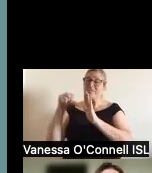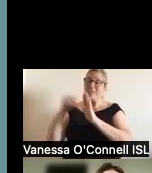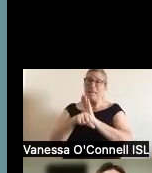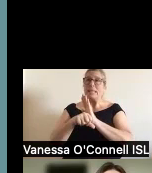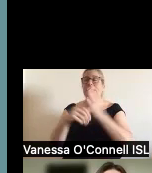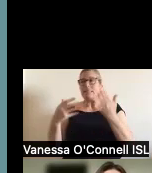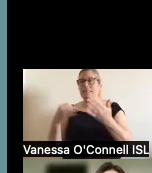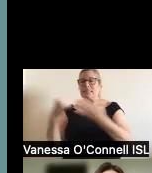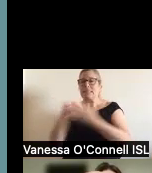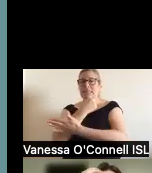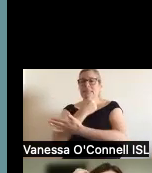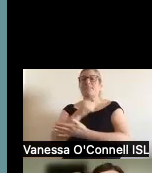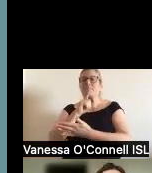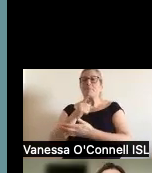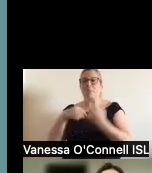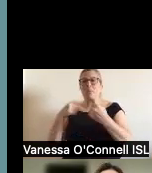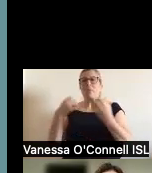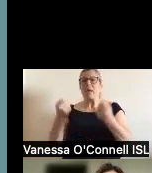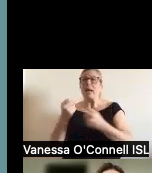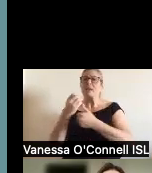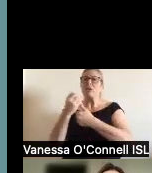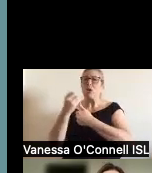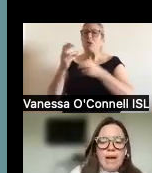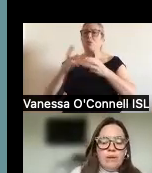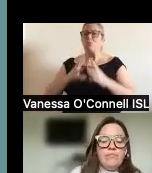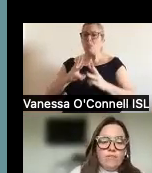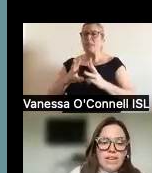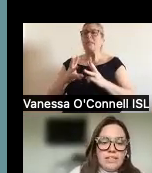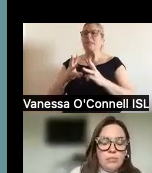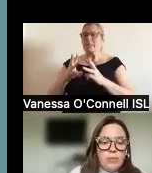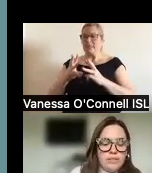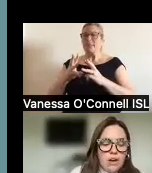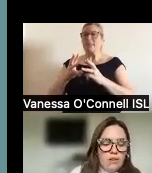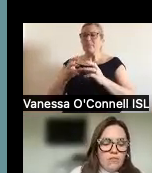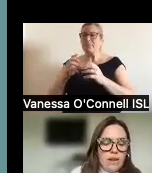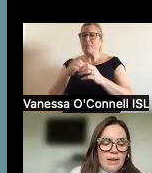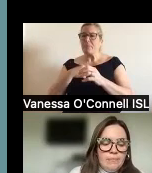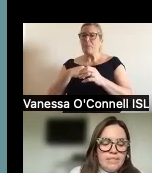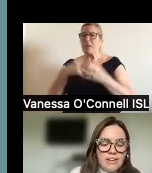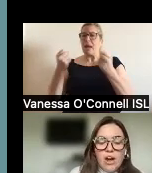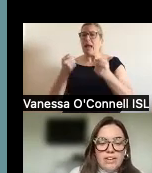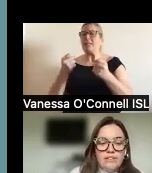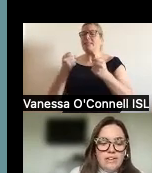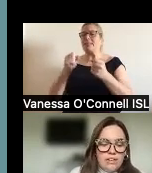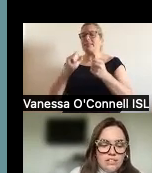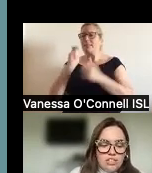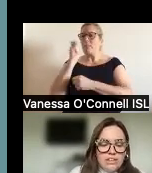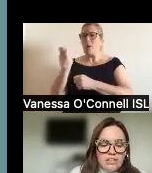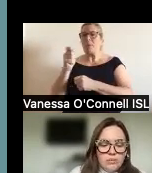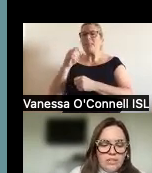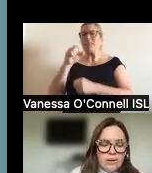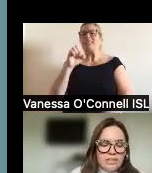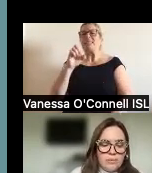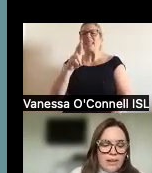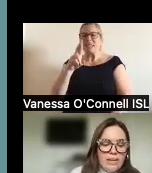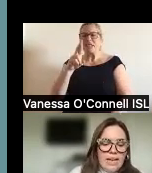we have had subsequent Traveller women run, and we've obviously had the appointment of Senator Eileen Flynn to the Shannon